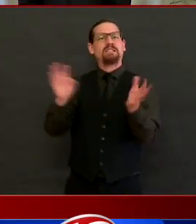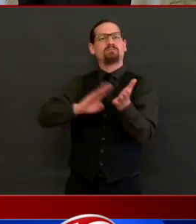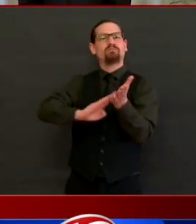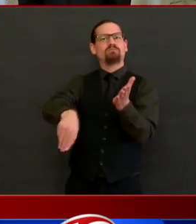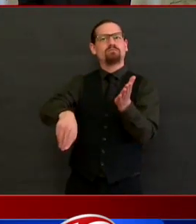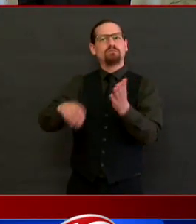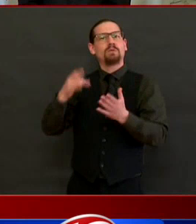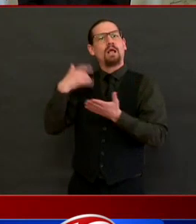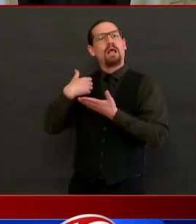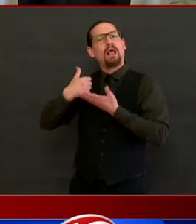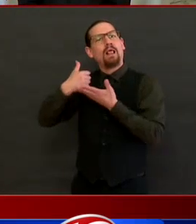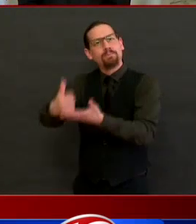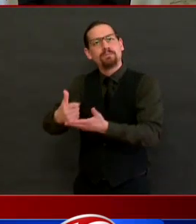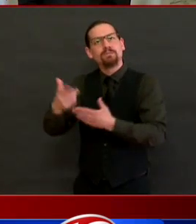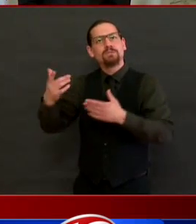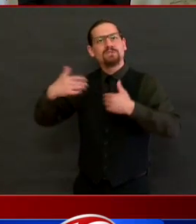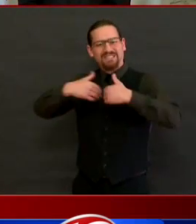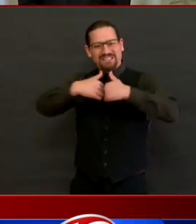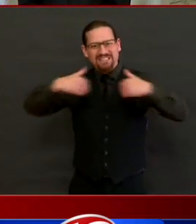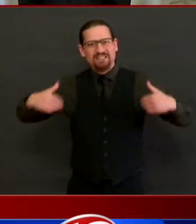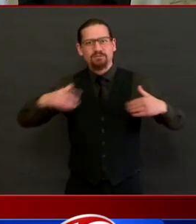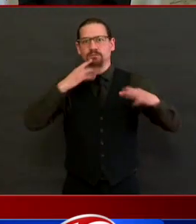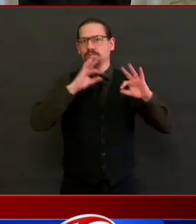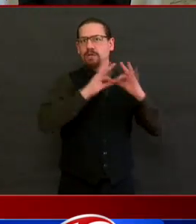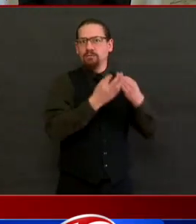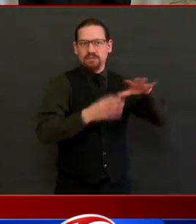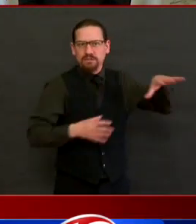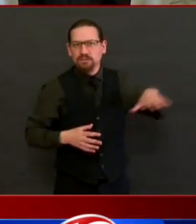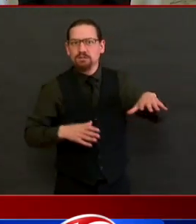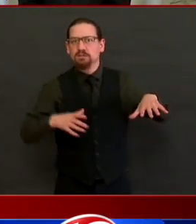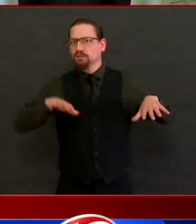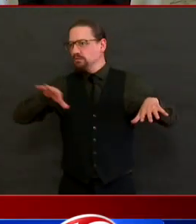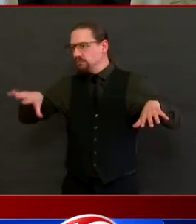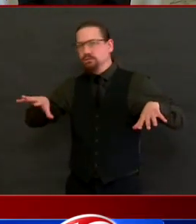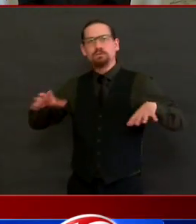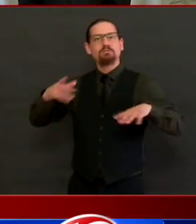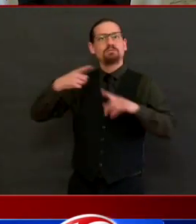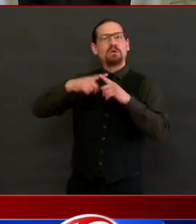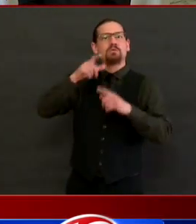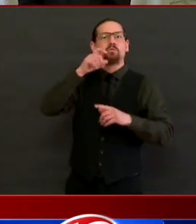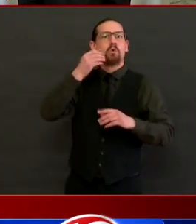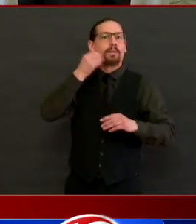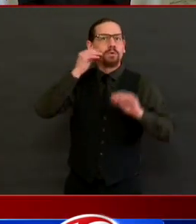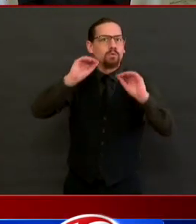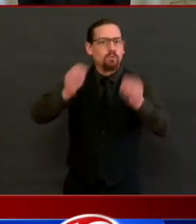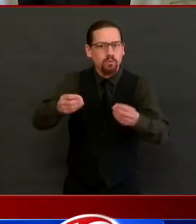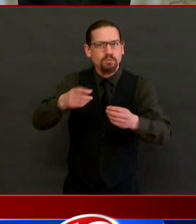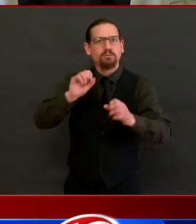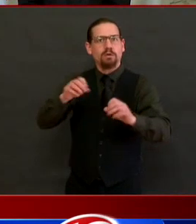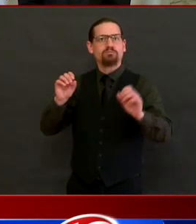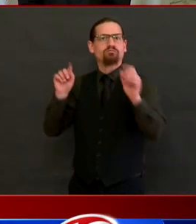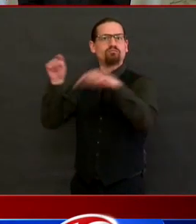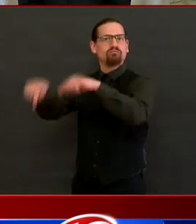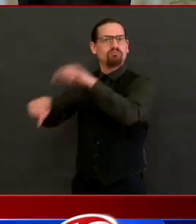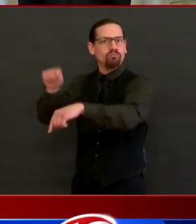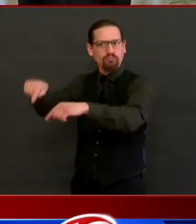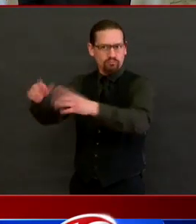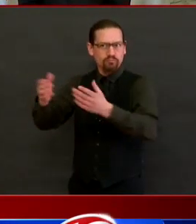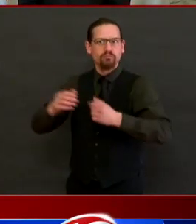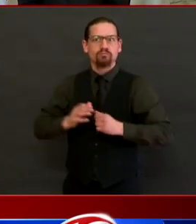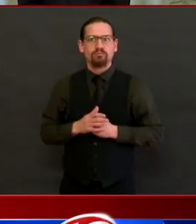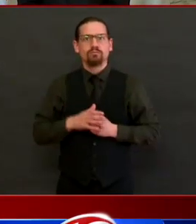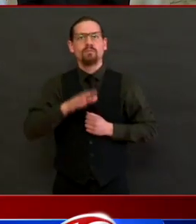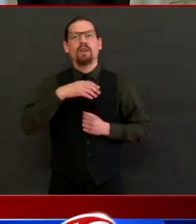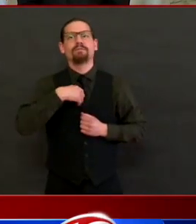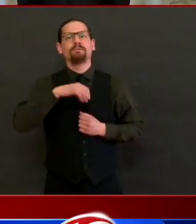stretch. We're also working on a one-stop app, a phone app or computer app, that